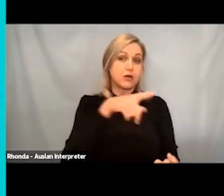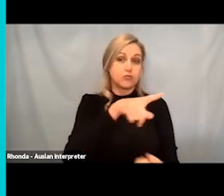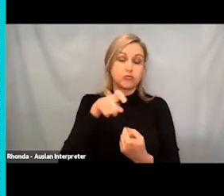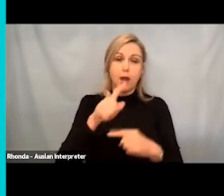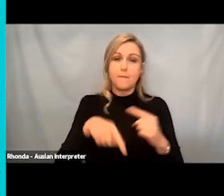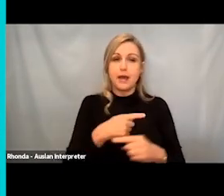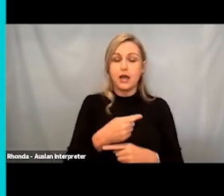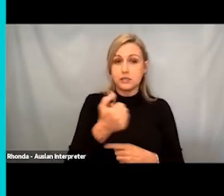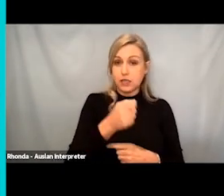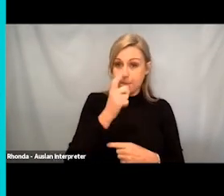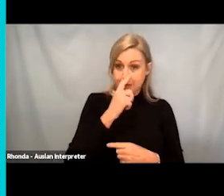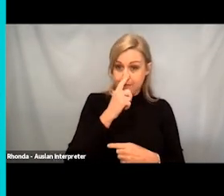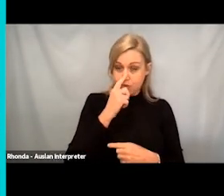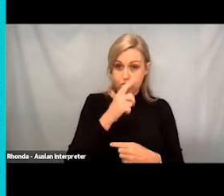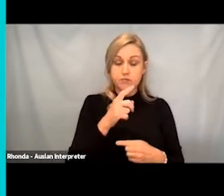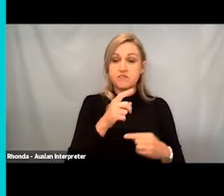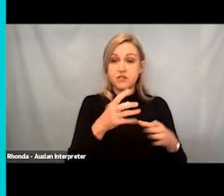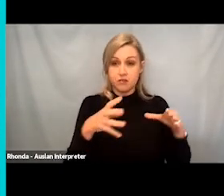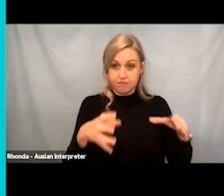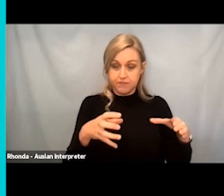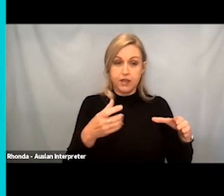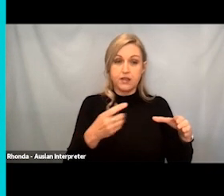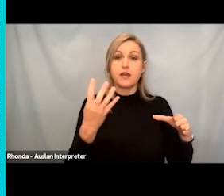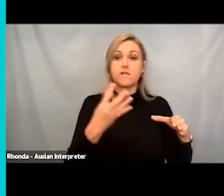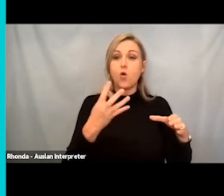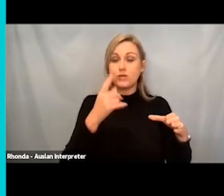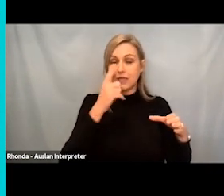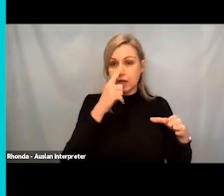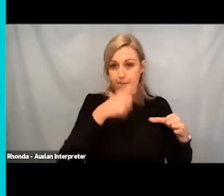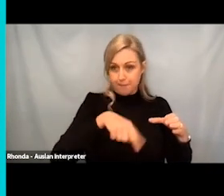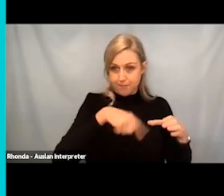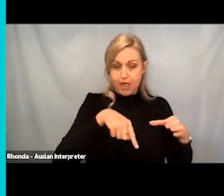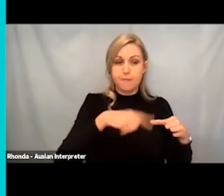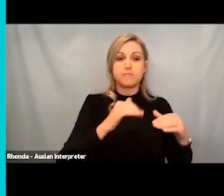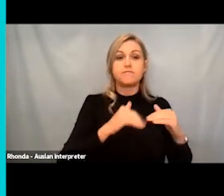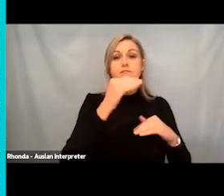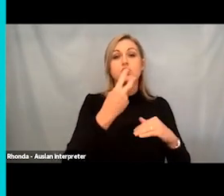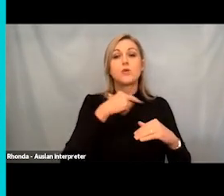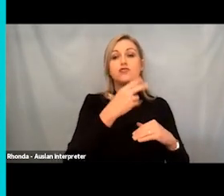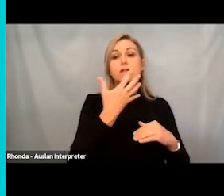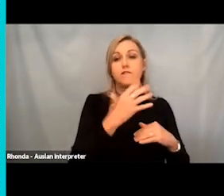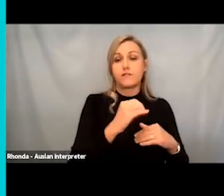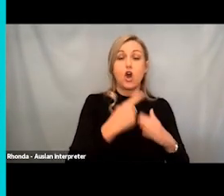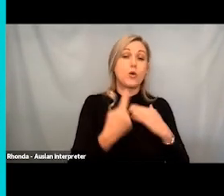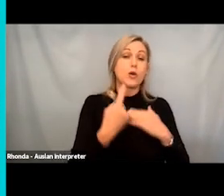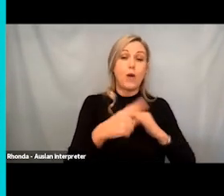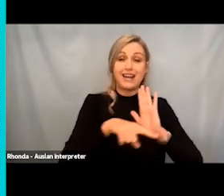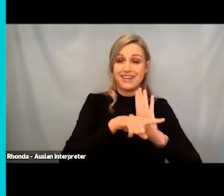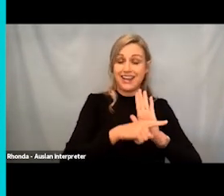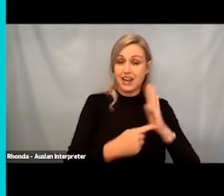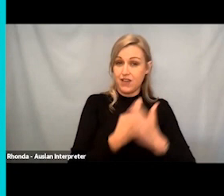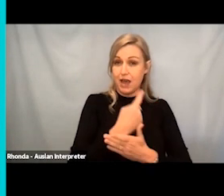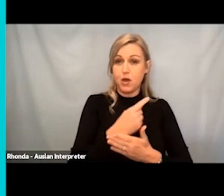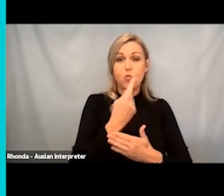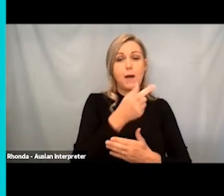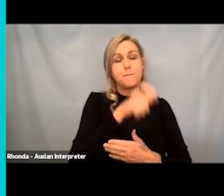whom 14 escalated to 250 milligrams a day. There was only one serious adverse event, and that was someone who expressed